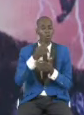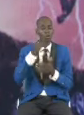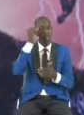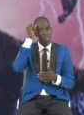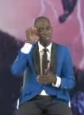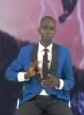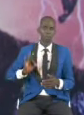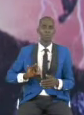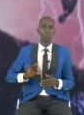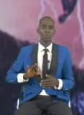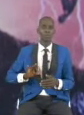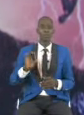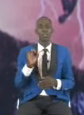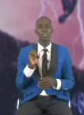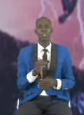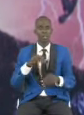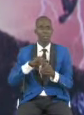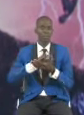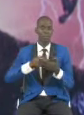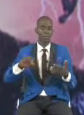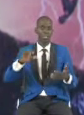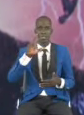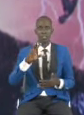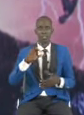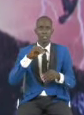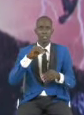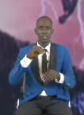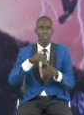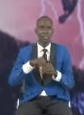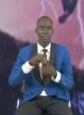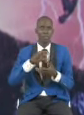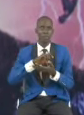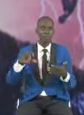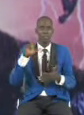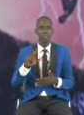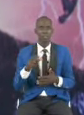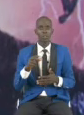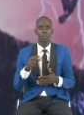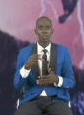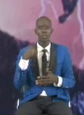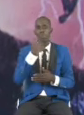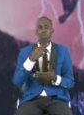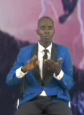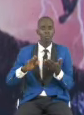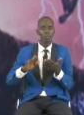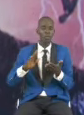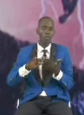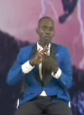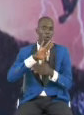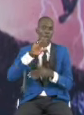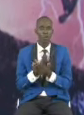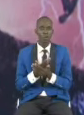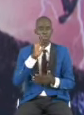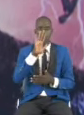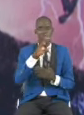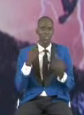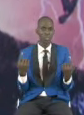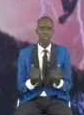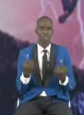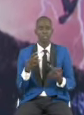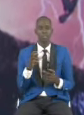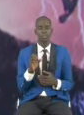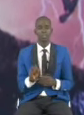in verse 3, it tells us in verse 3, who forgiveth all thine iniquities? How many of